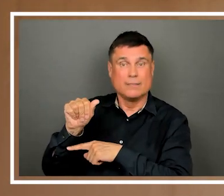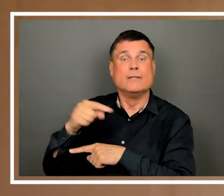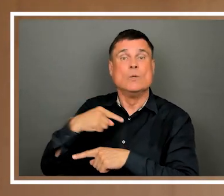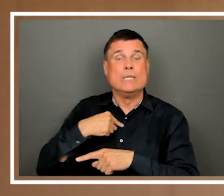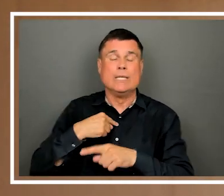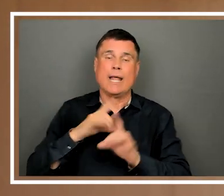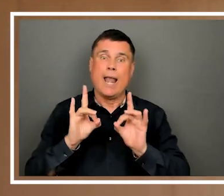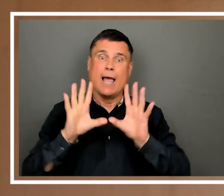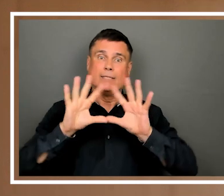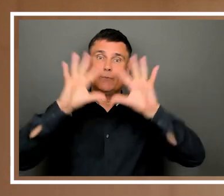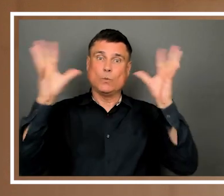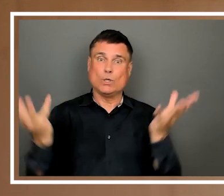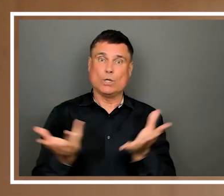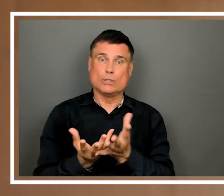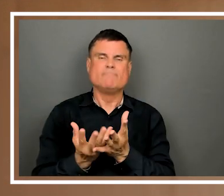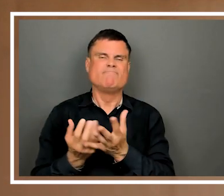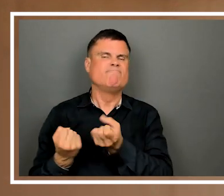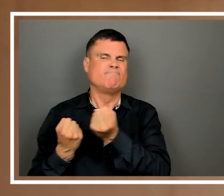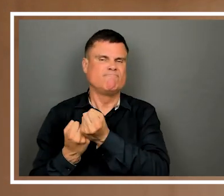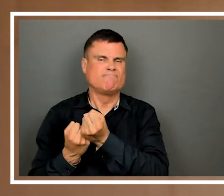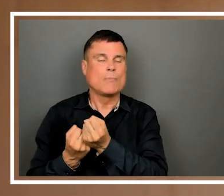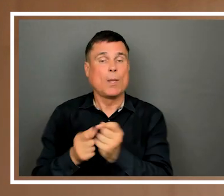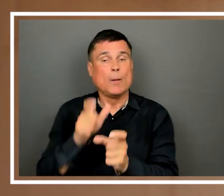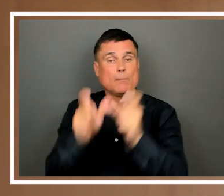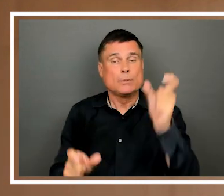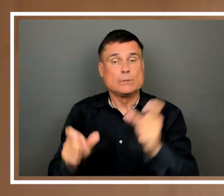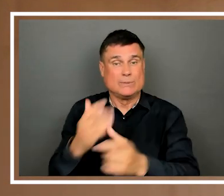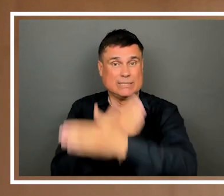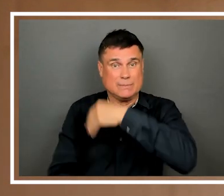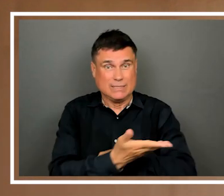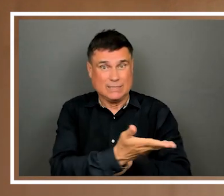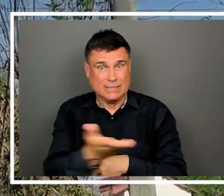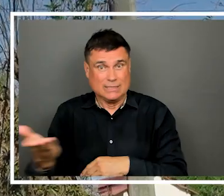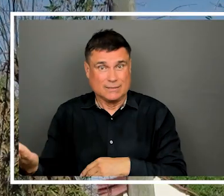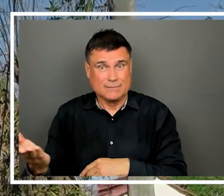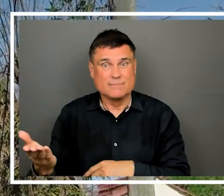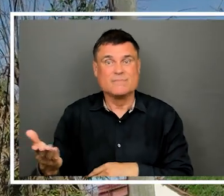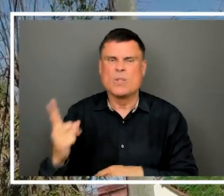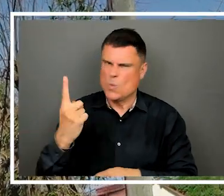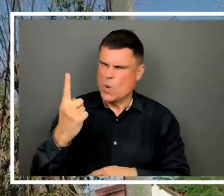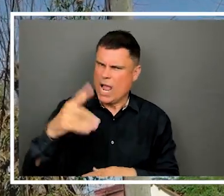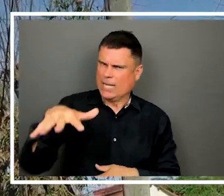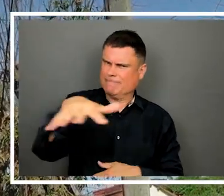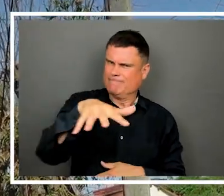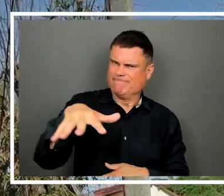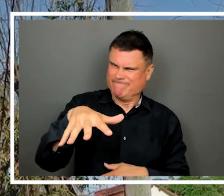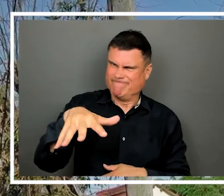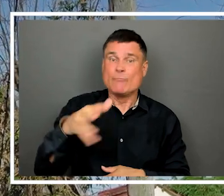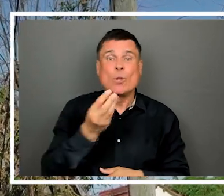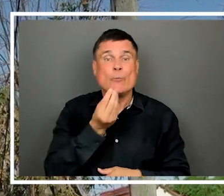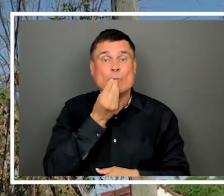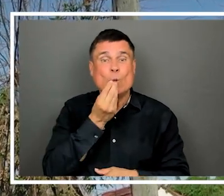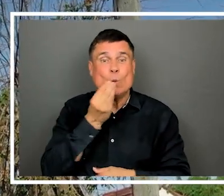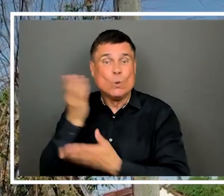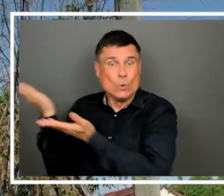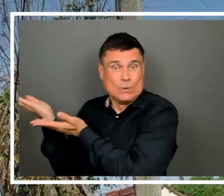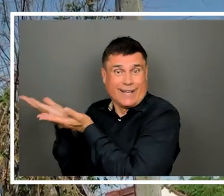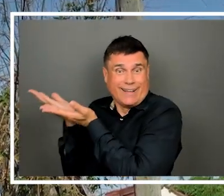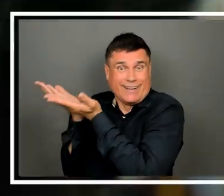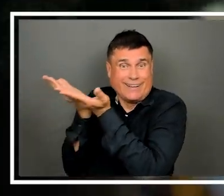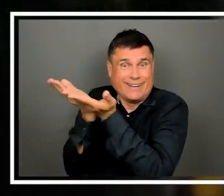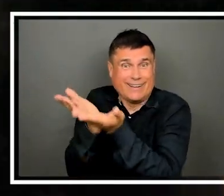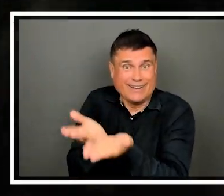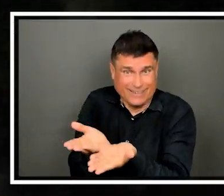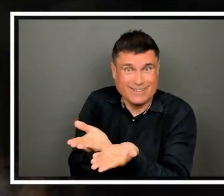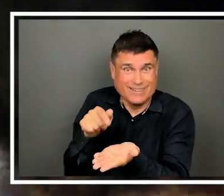an organization based here in Beira, we started supporting persons with disability. There was a situation where food were coming to the